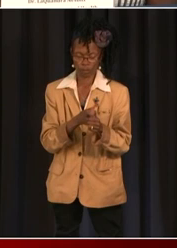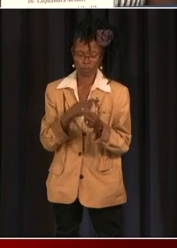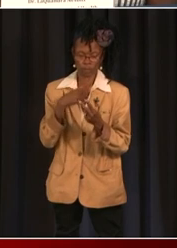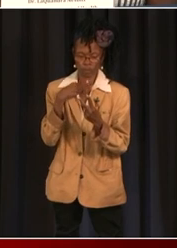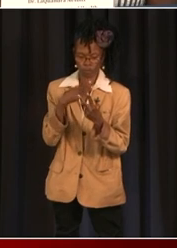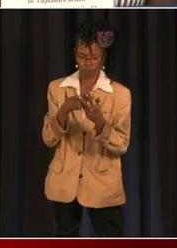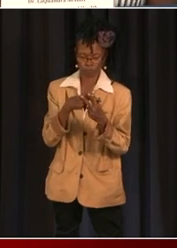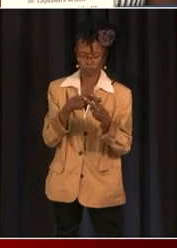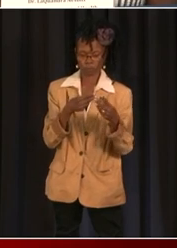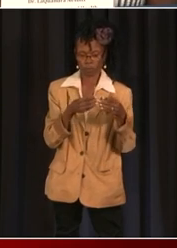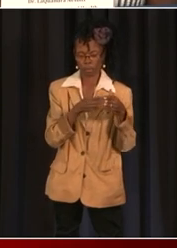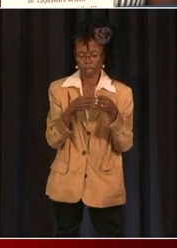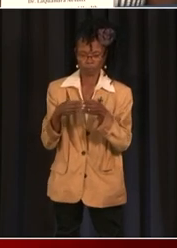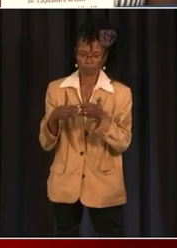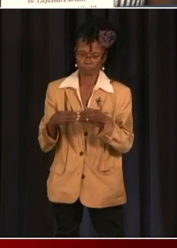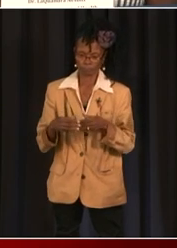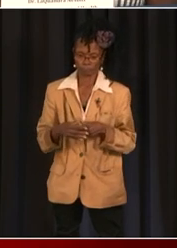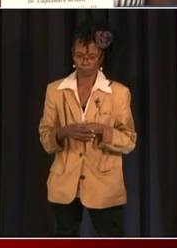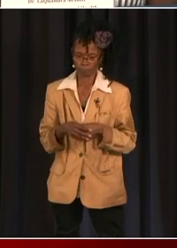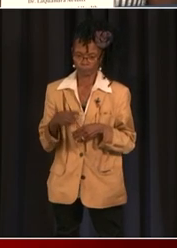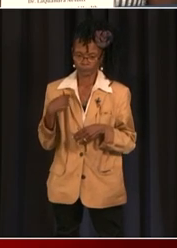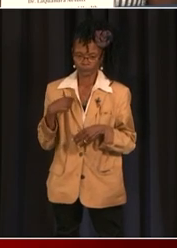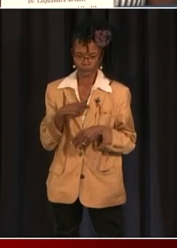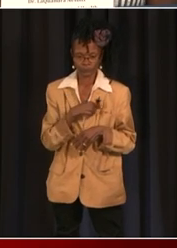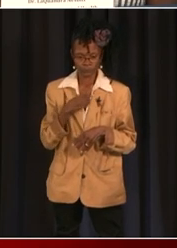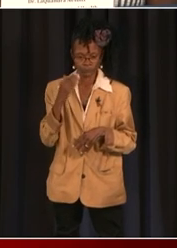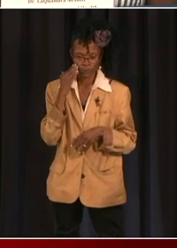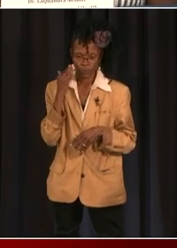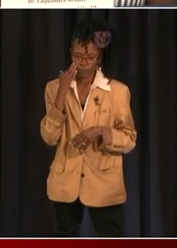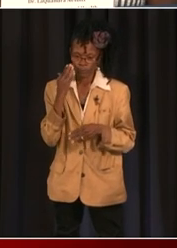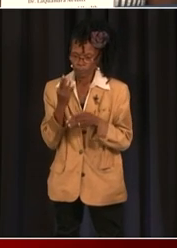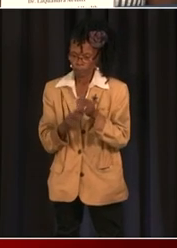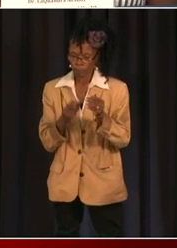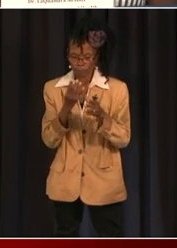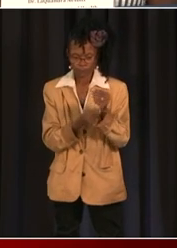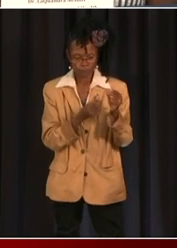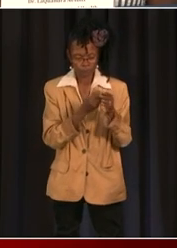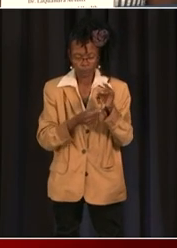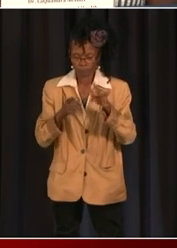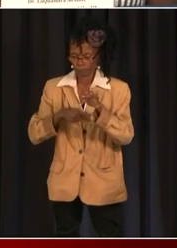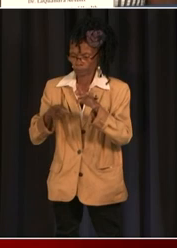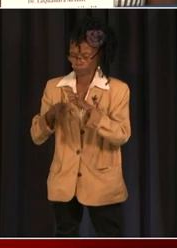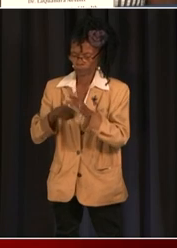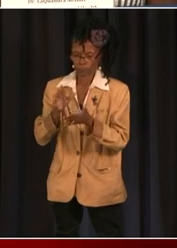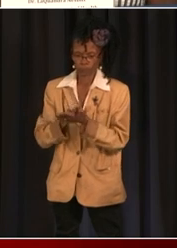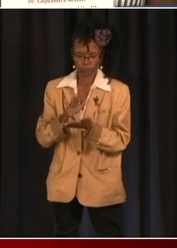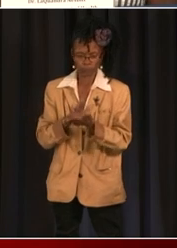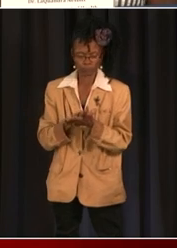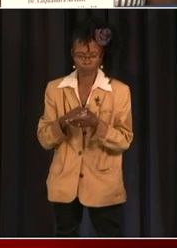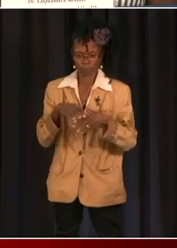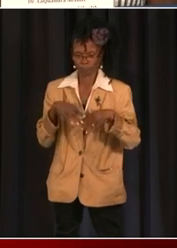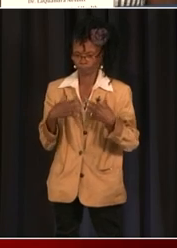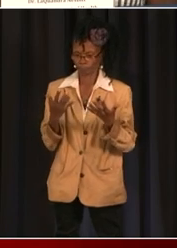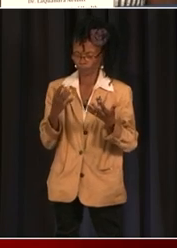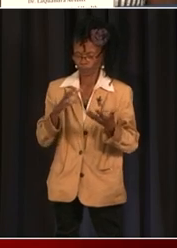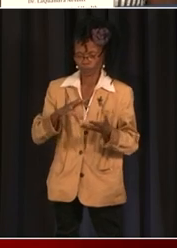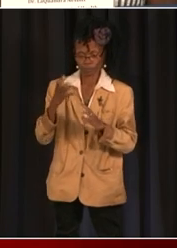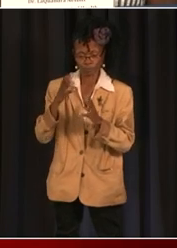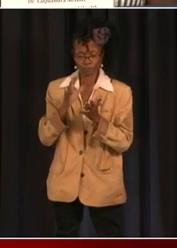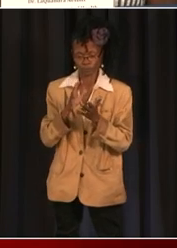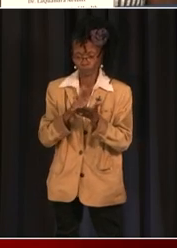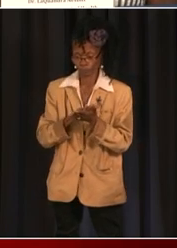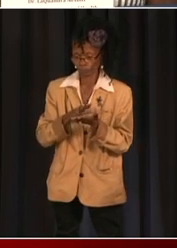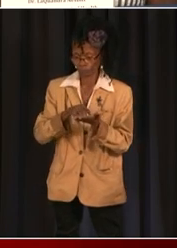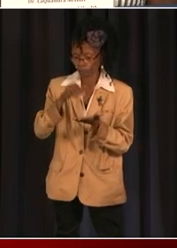recommendation. We know that missing school in person because of travel can be extremely disruptive to a child's learning